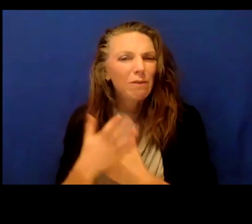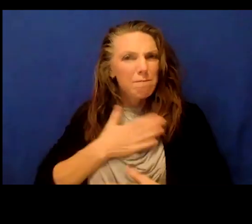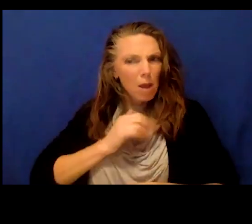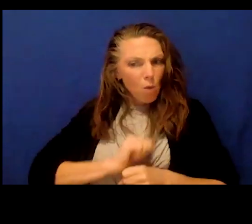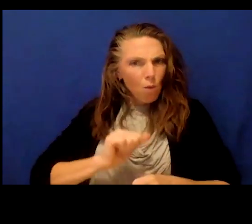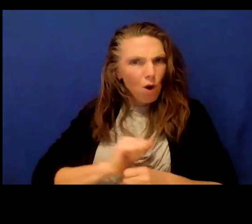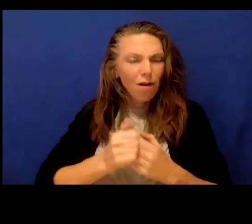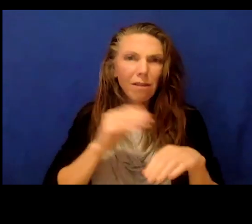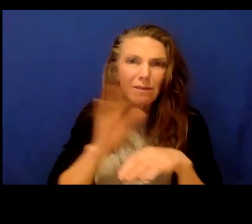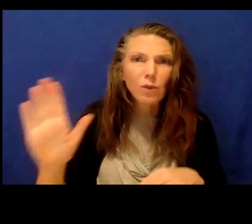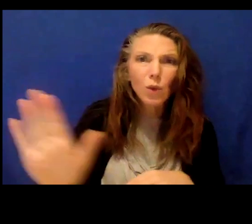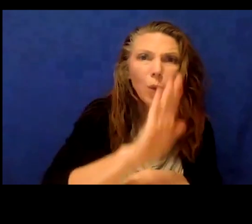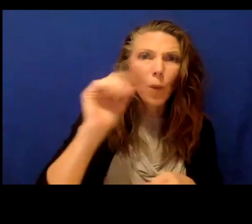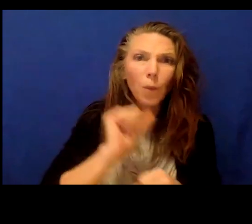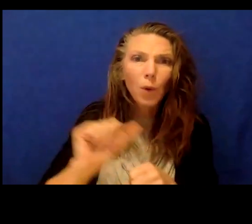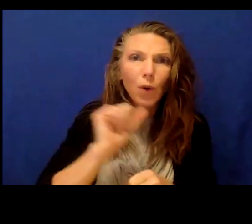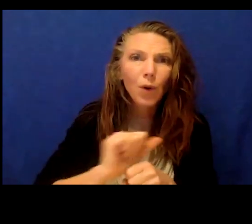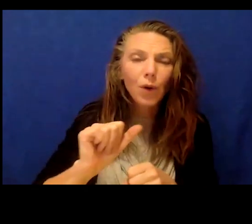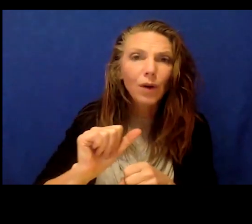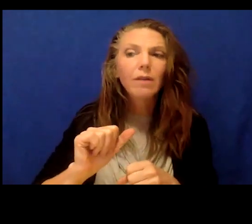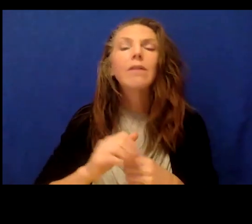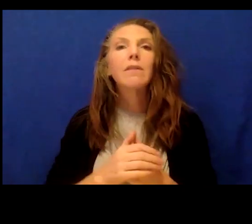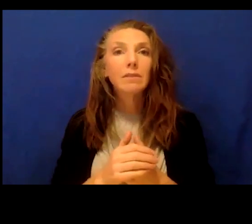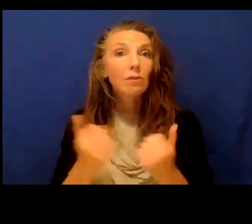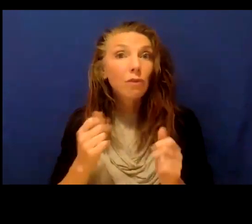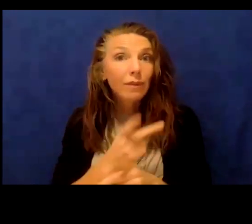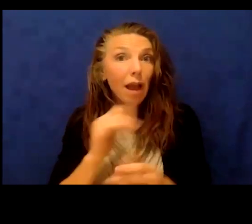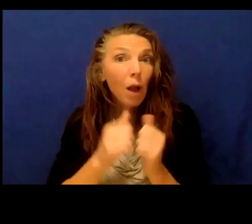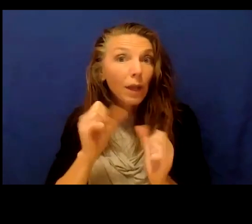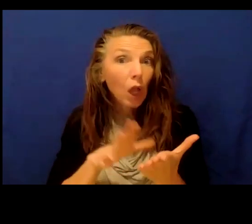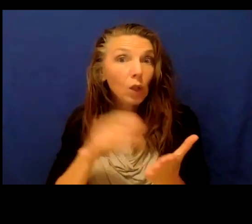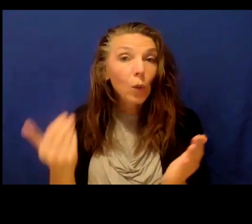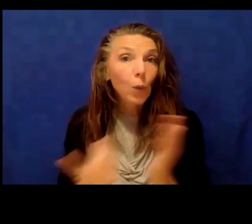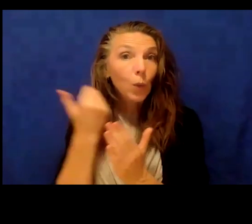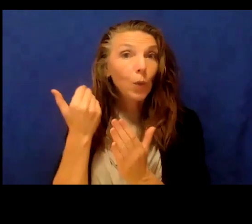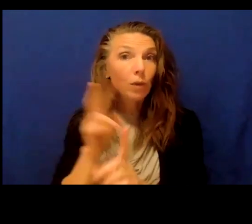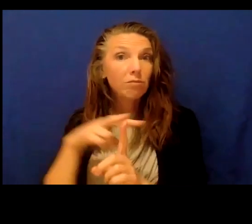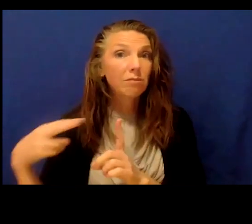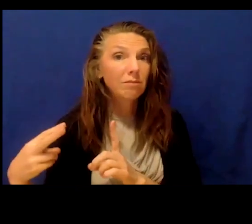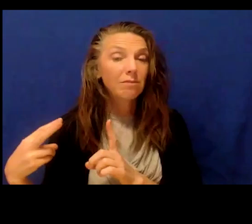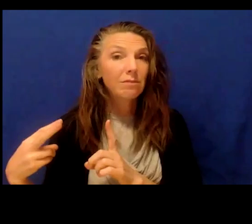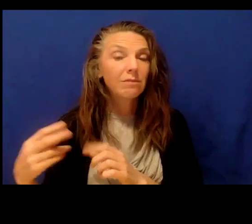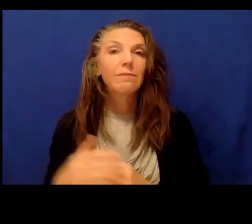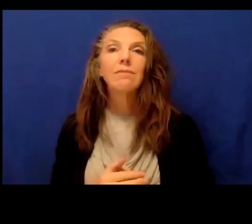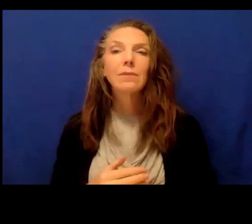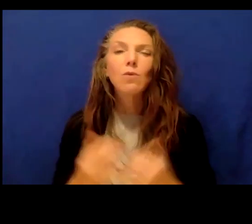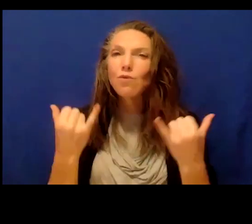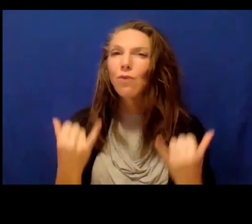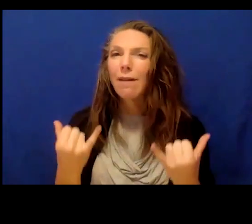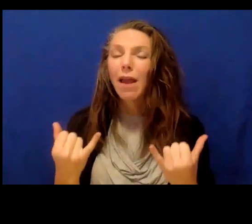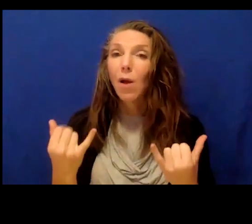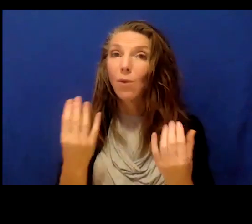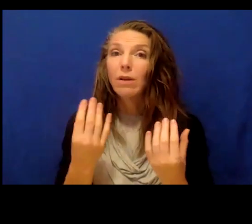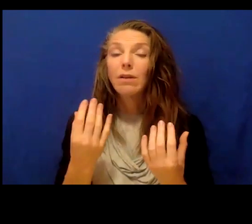we do and what we know and how we can relearn different things. And the primary connection I want to make to that right now is